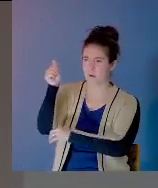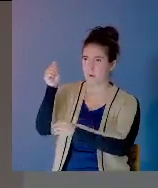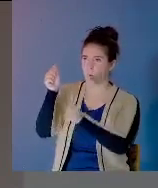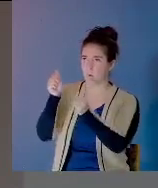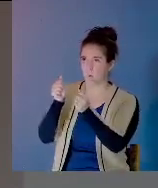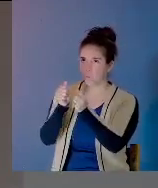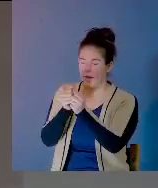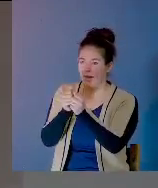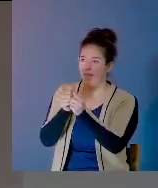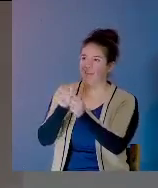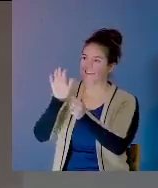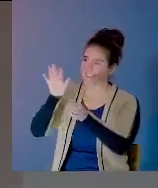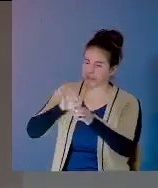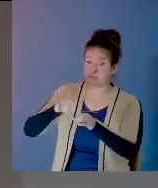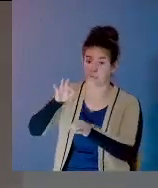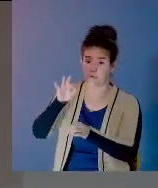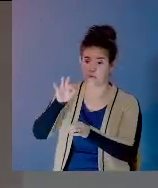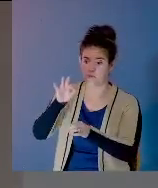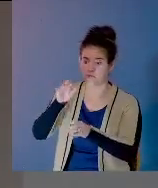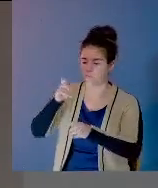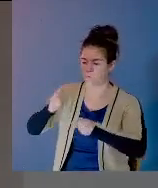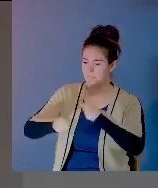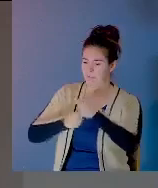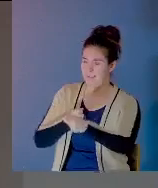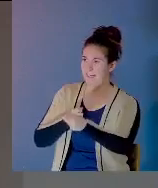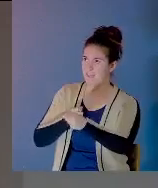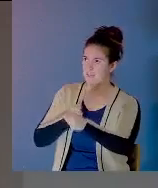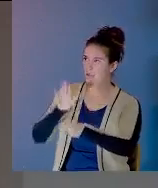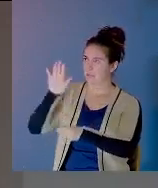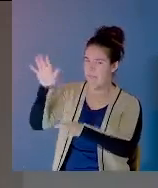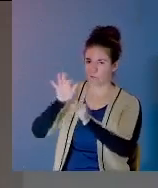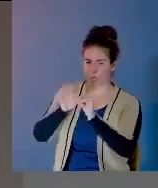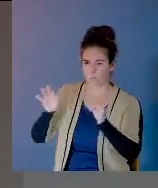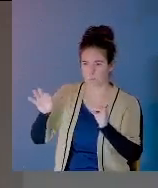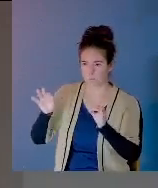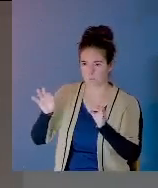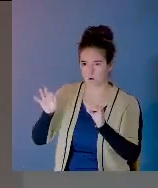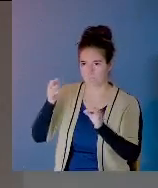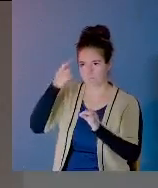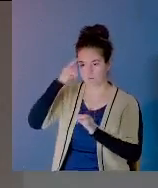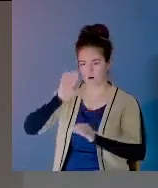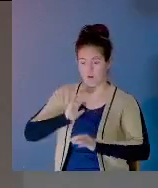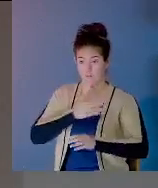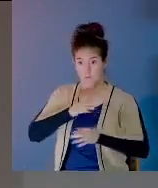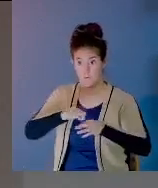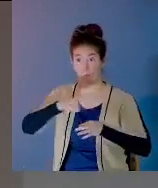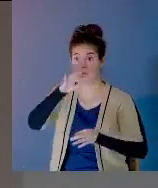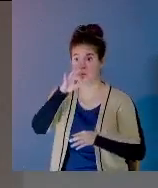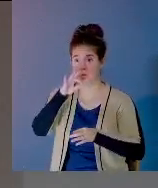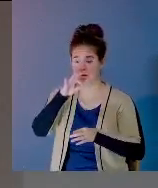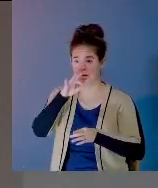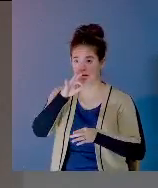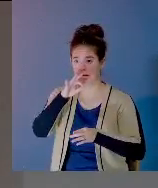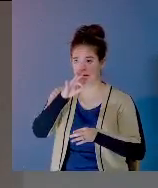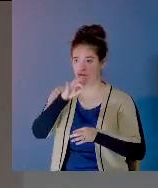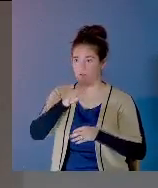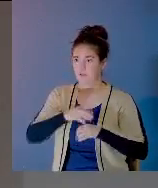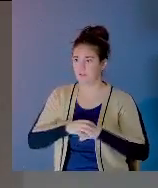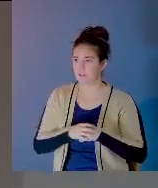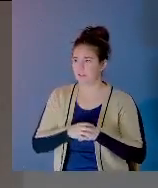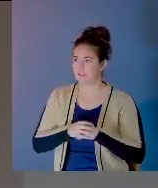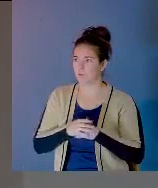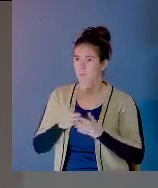our soul, and he replaced himself with the body of Christ for our bodies to take care of one another. And again, I'm